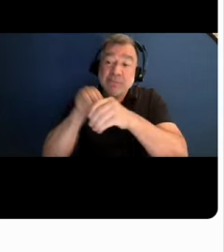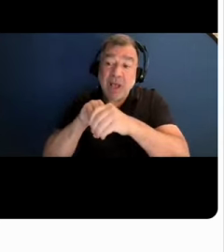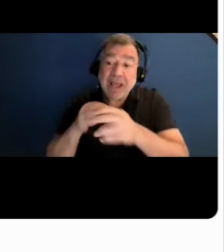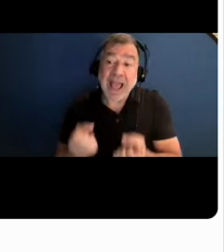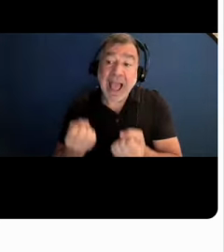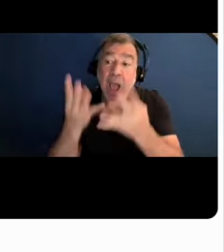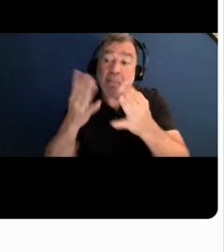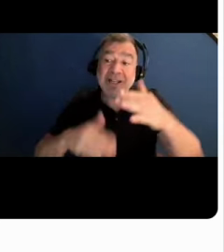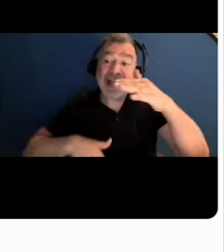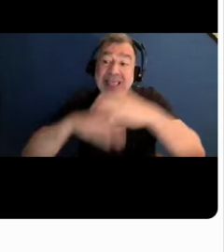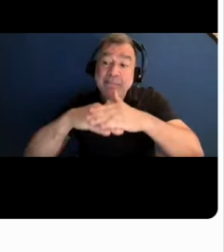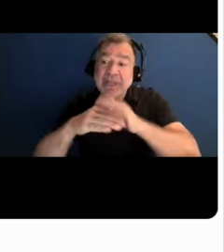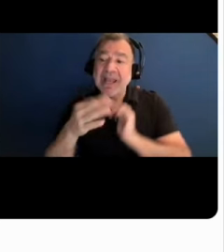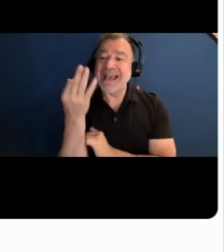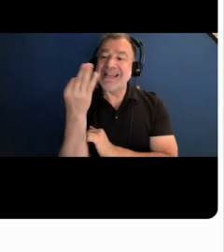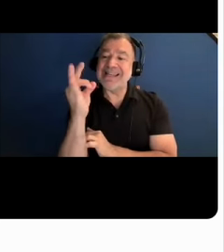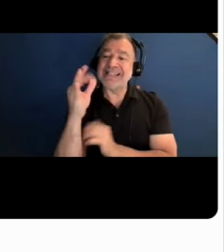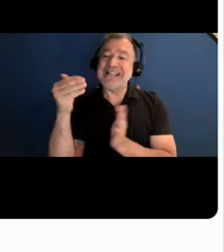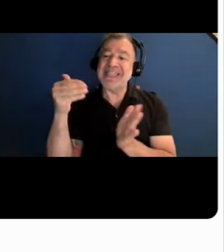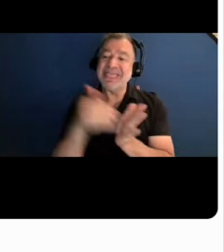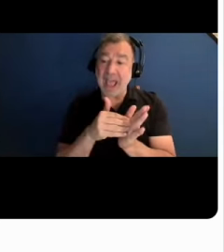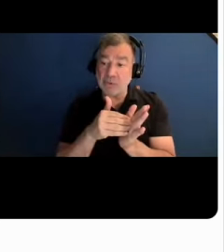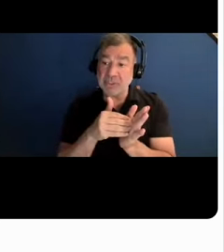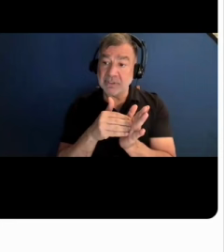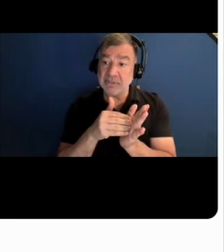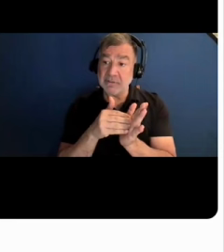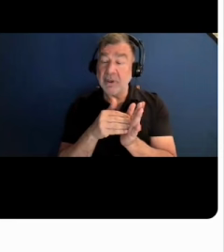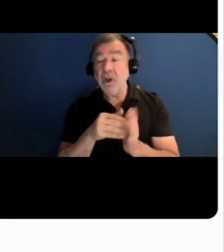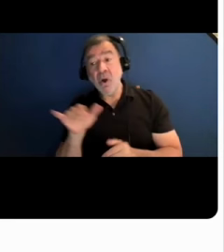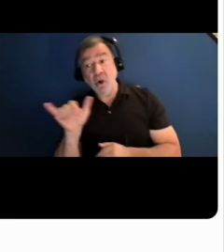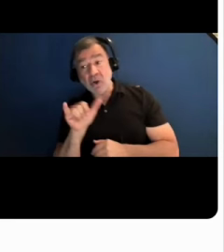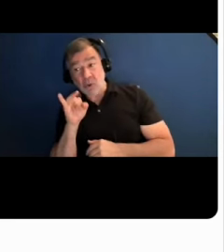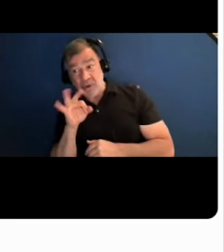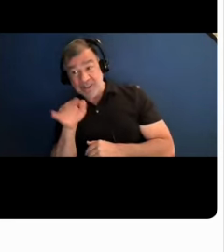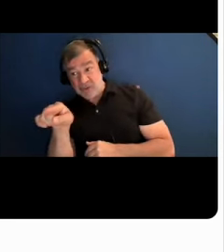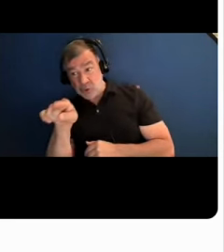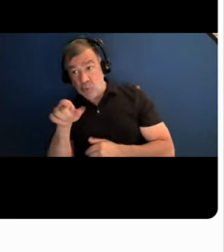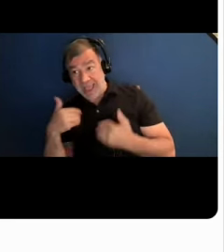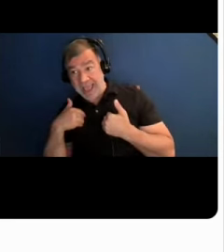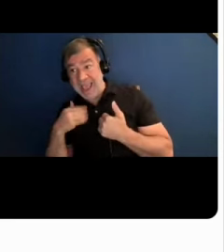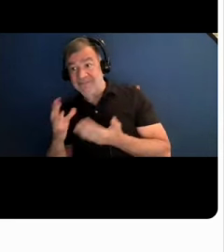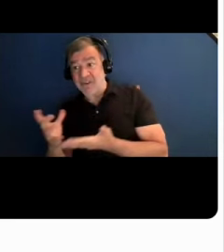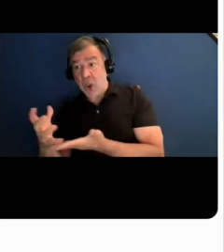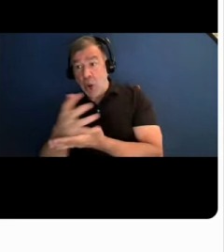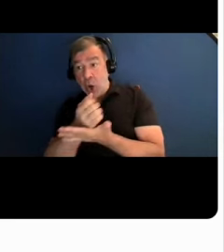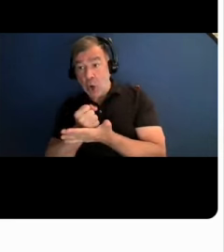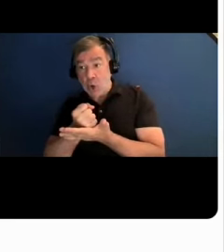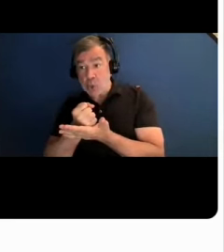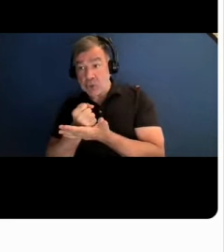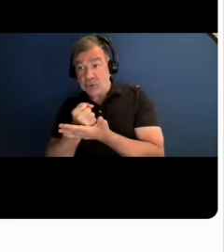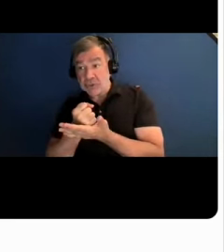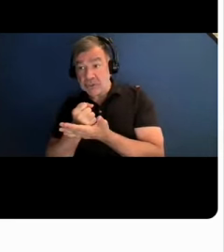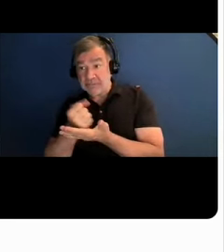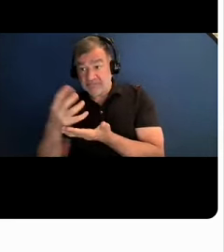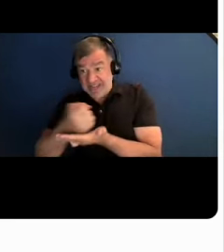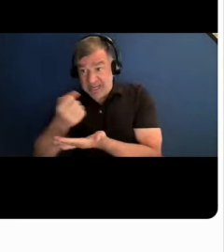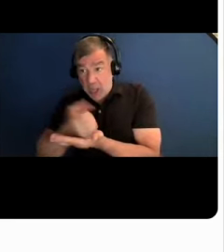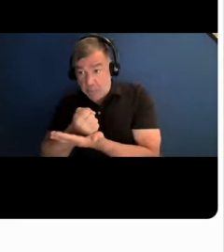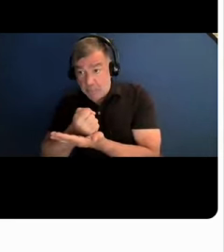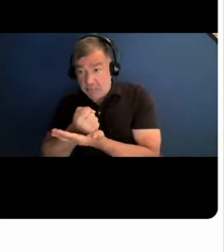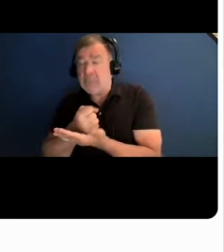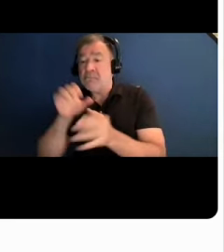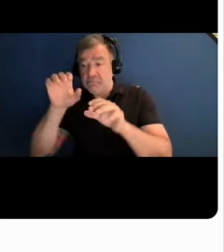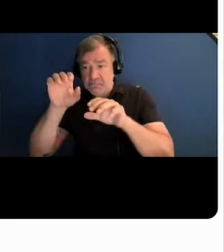with earned income may be eligible to make additional contributions that actually exceed that limit, and balances